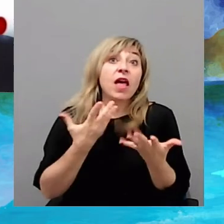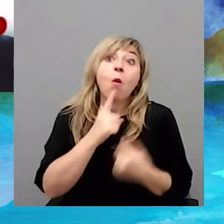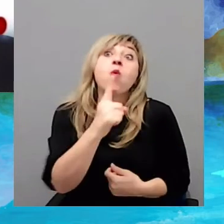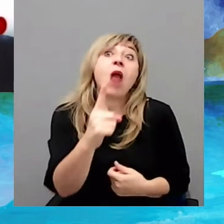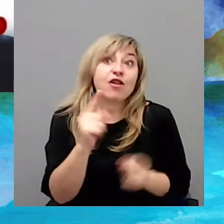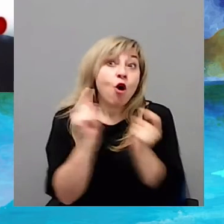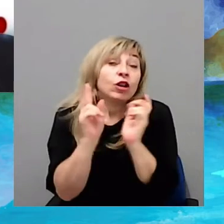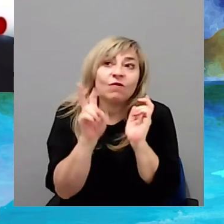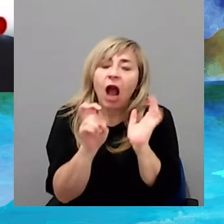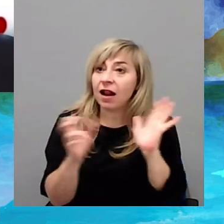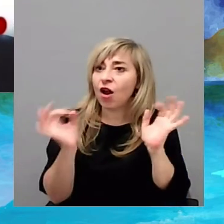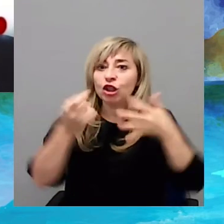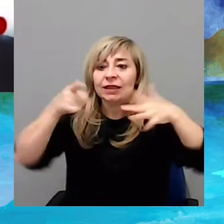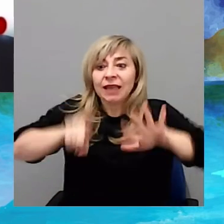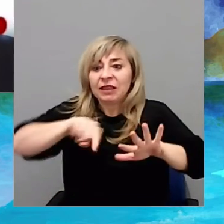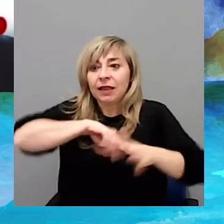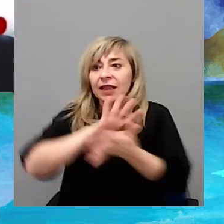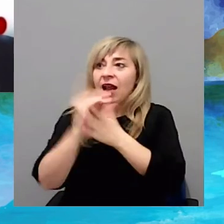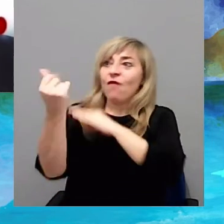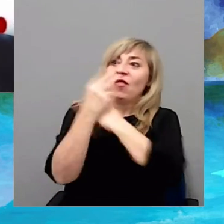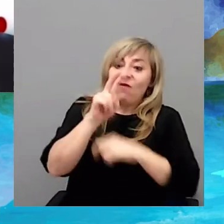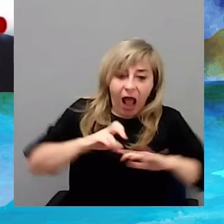least to keep us working for 6 months to a year.